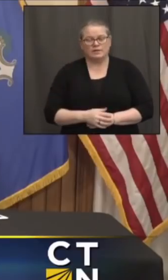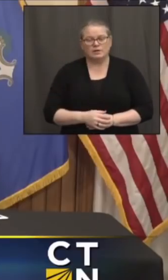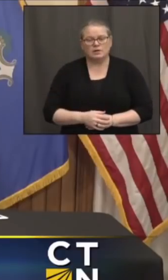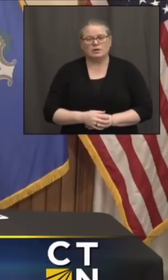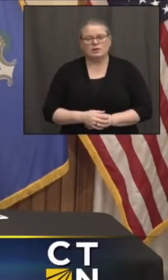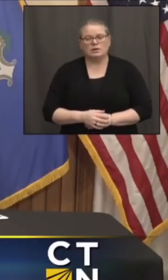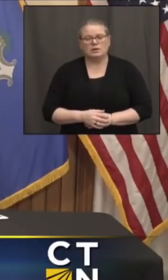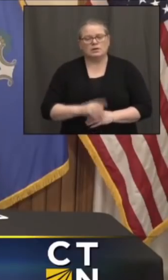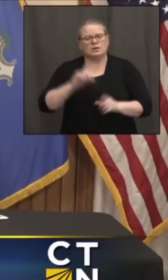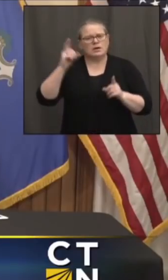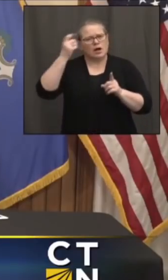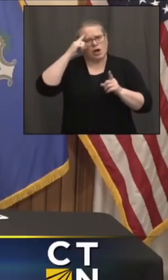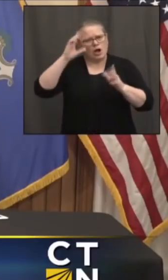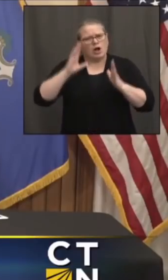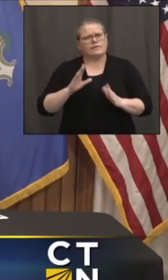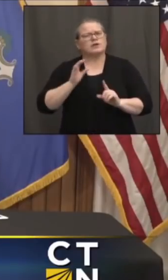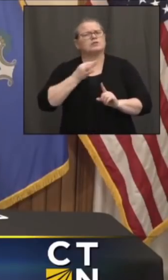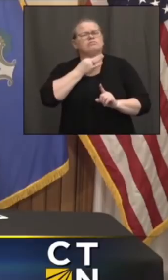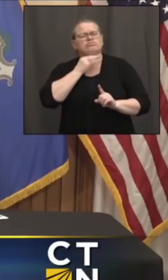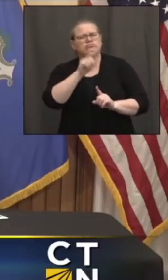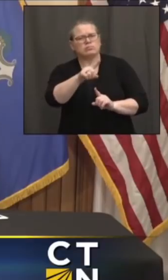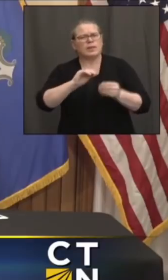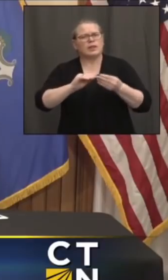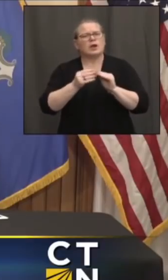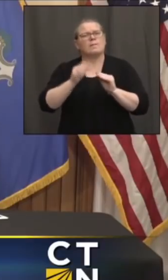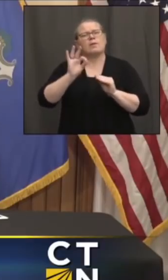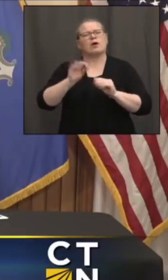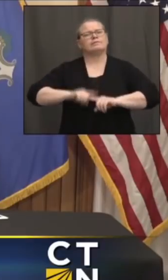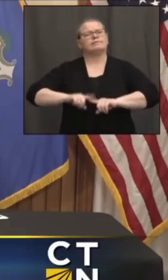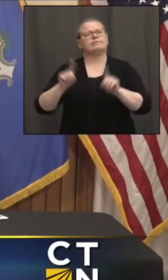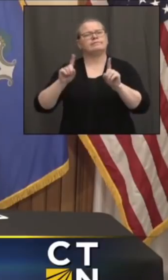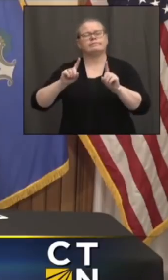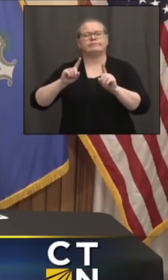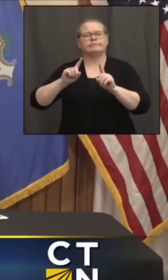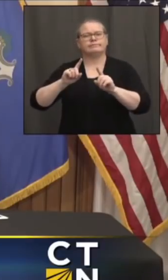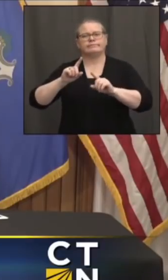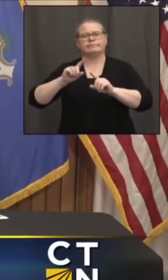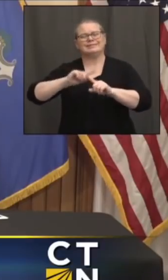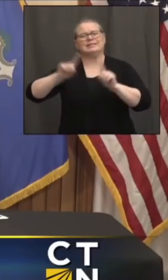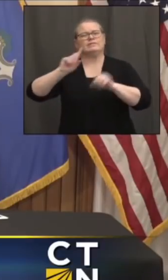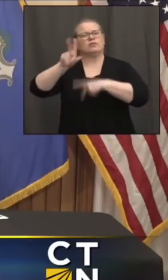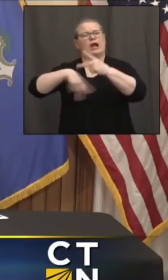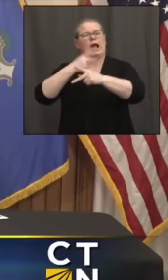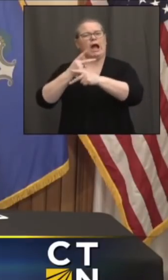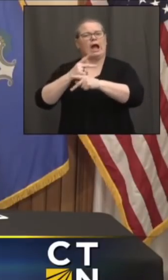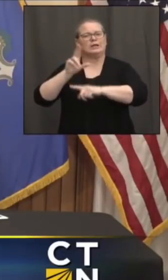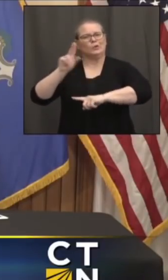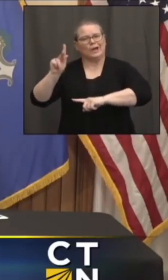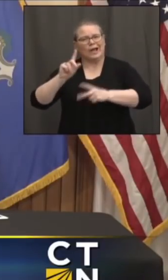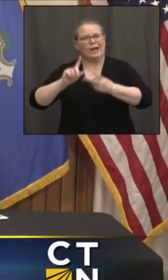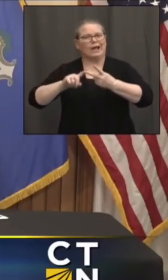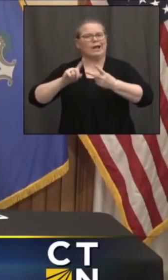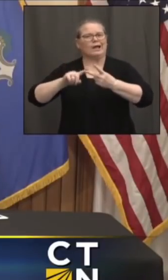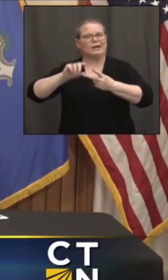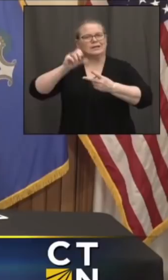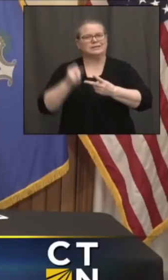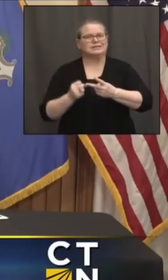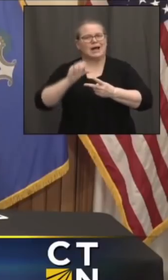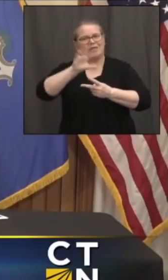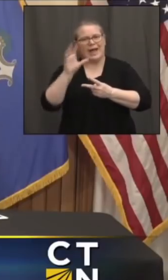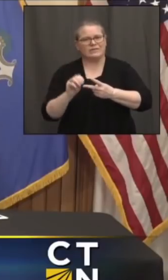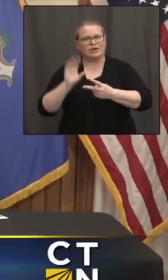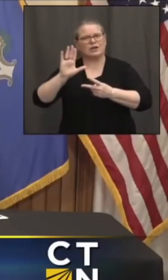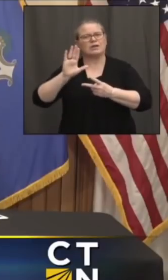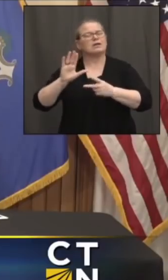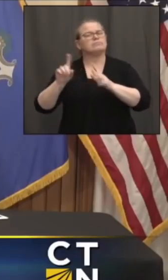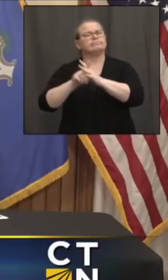variants that have shown up in the state? It's been a while since we got an update on those cases. Do you have that, Josh? Yeah, well,